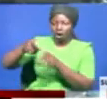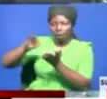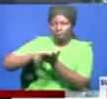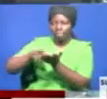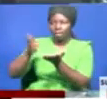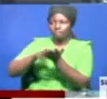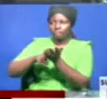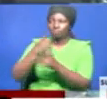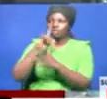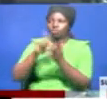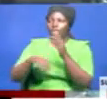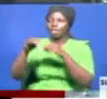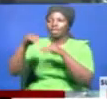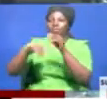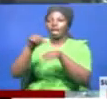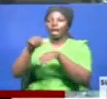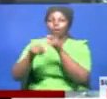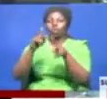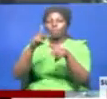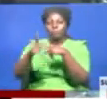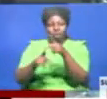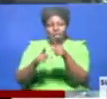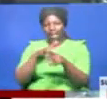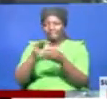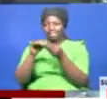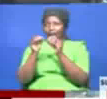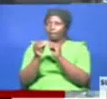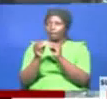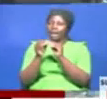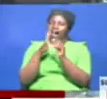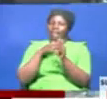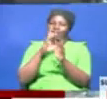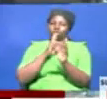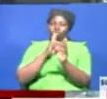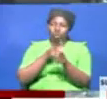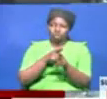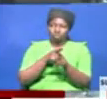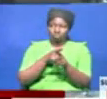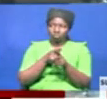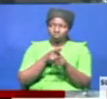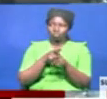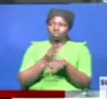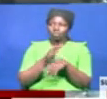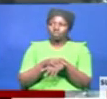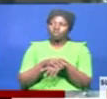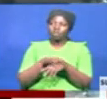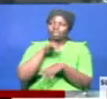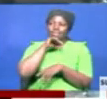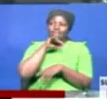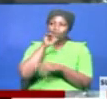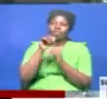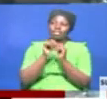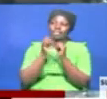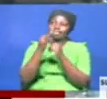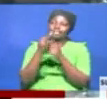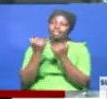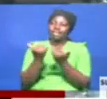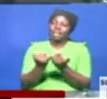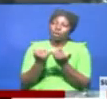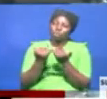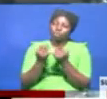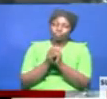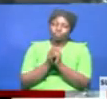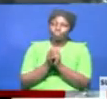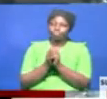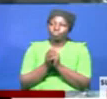is about process and it's about numbers and outcome. By Odinga 2013, that's now the law.